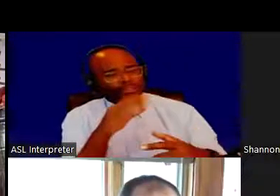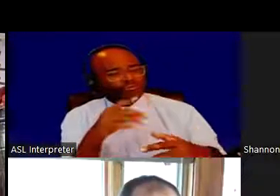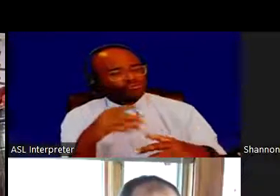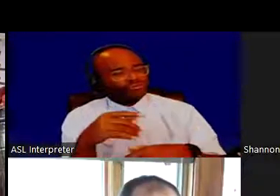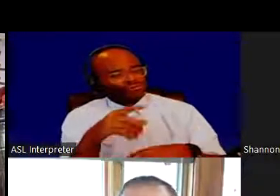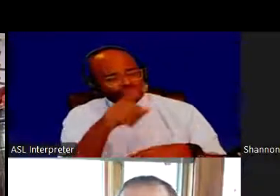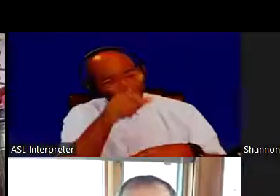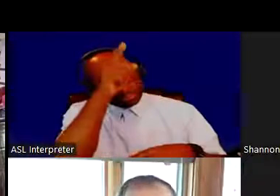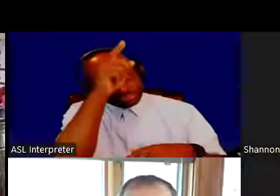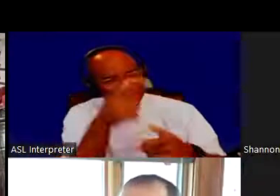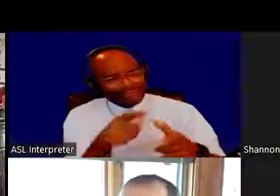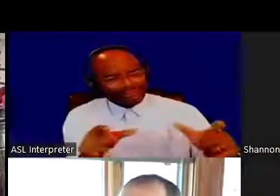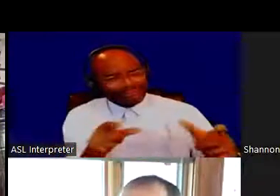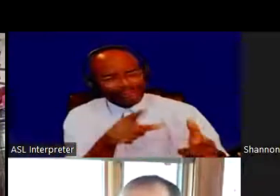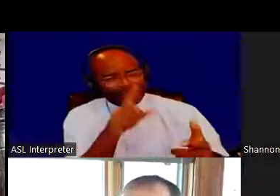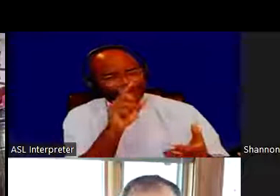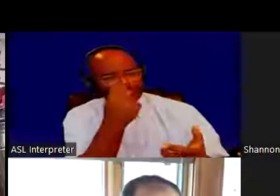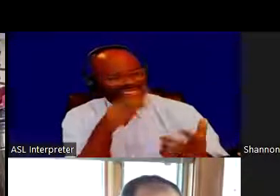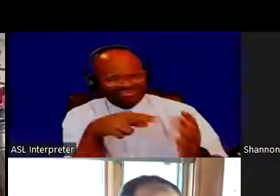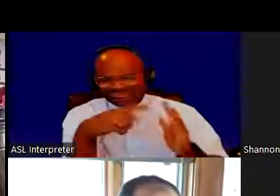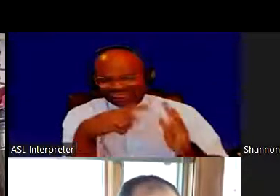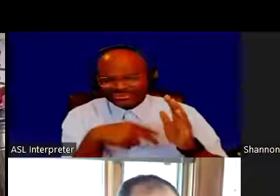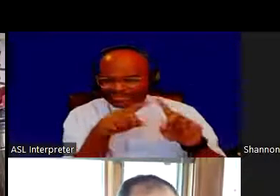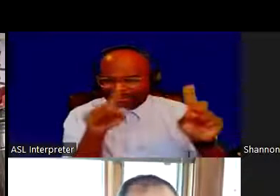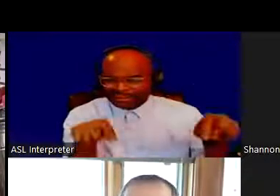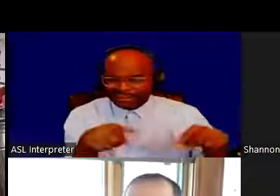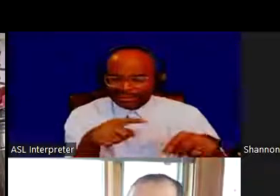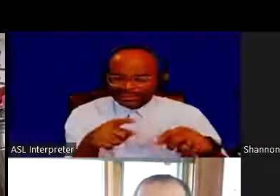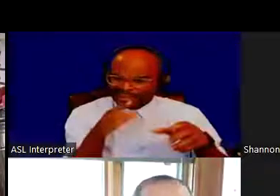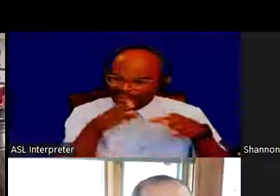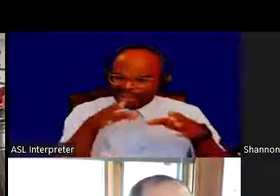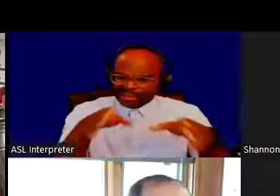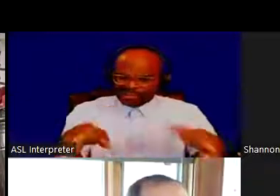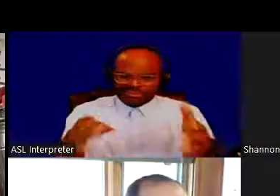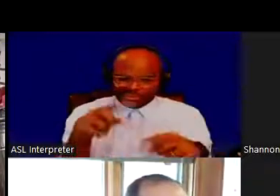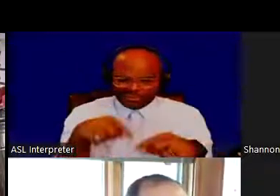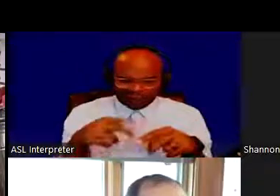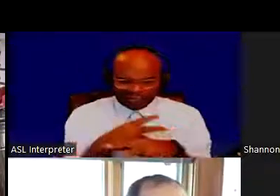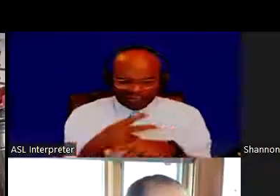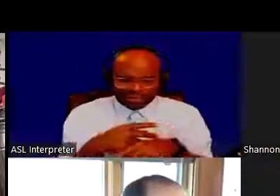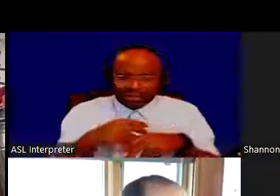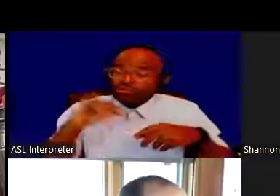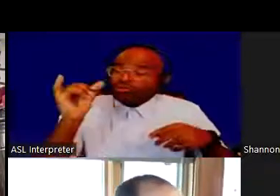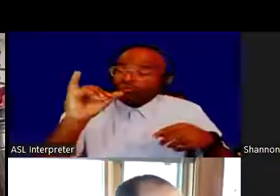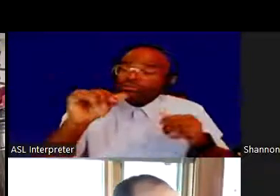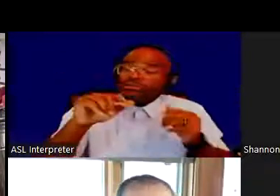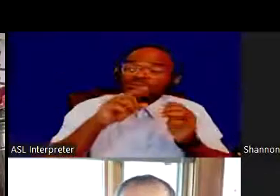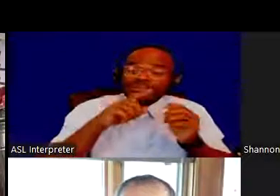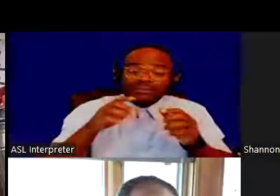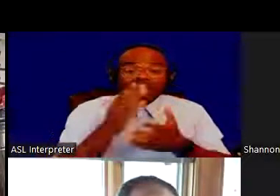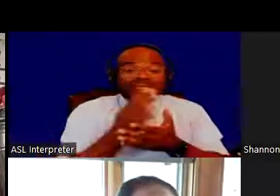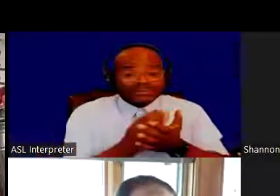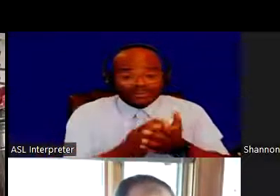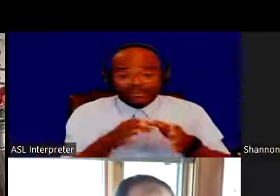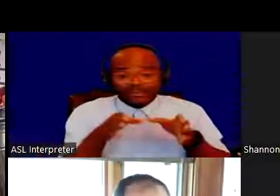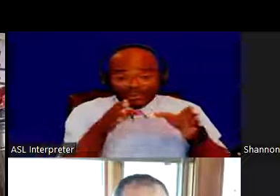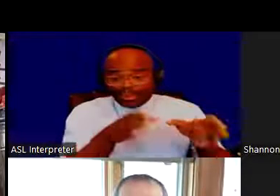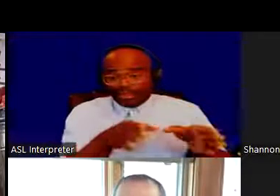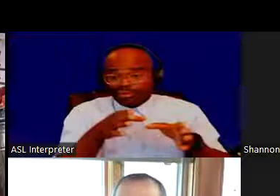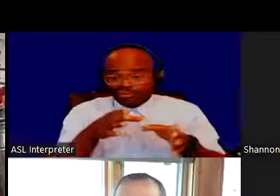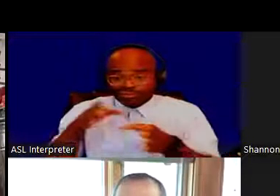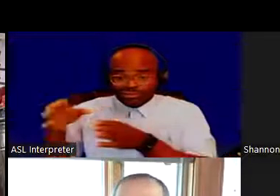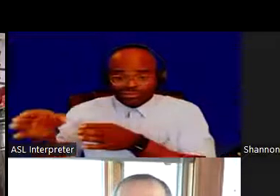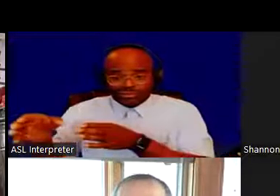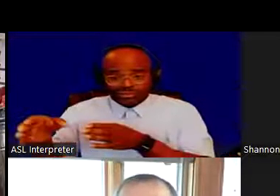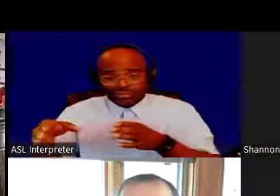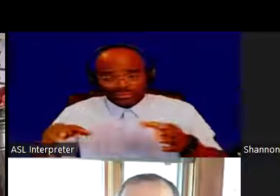can't make heads or tails of what happens to be in an aisle. And some of the aisles in this hardware store